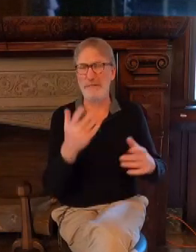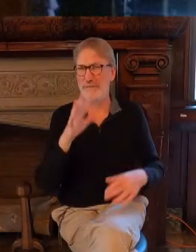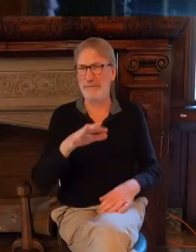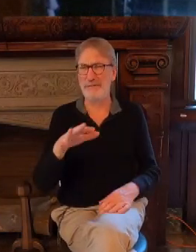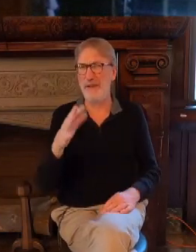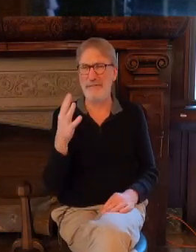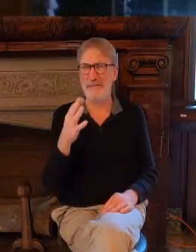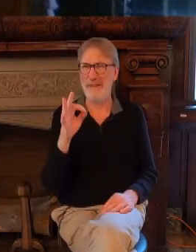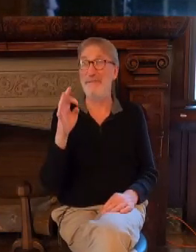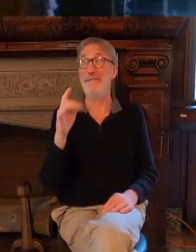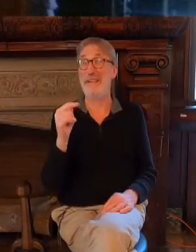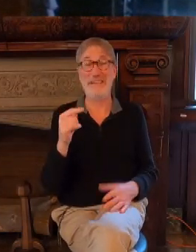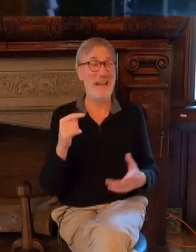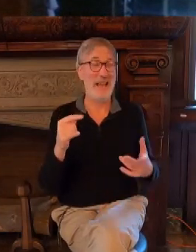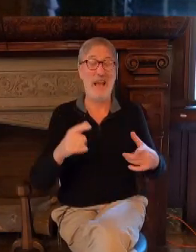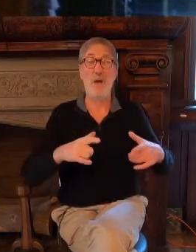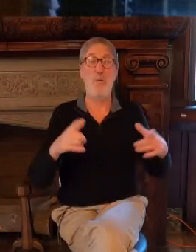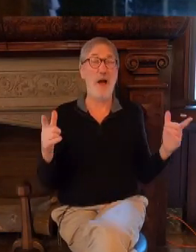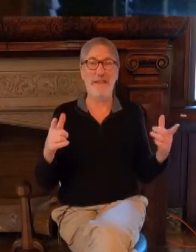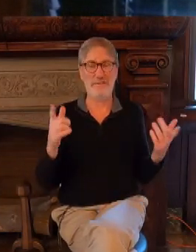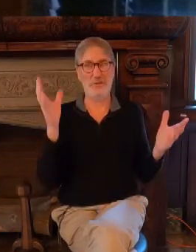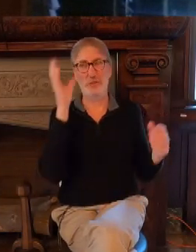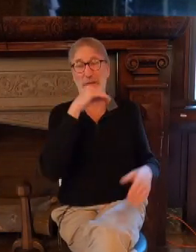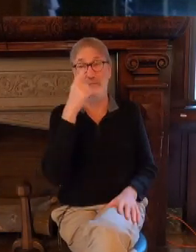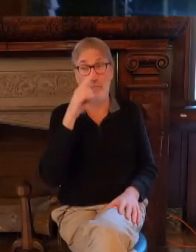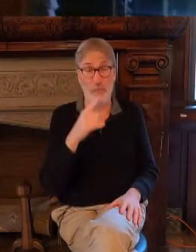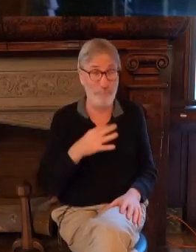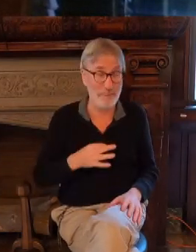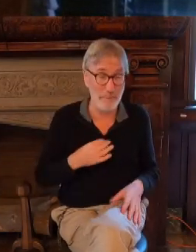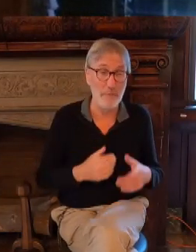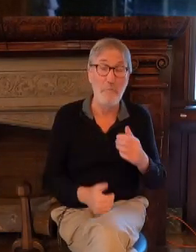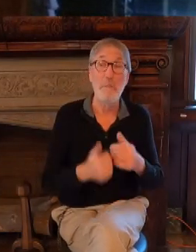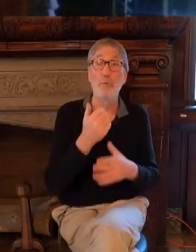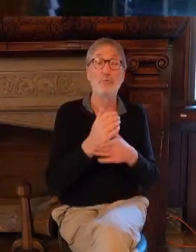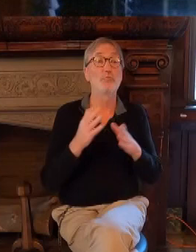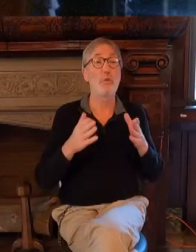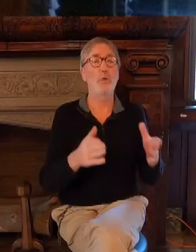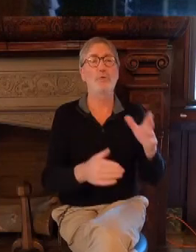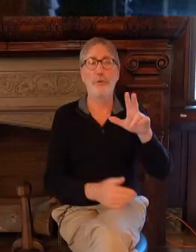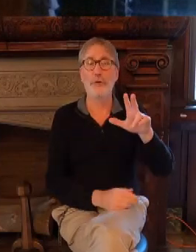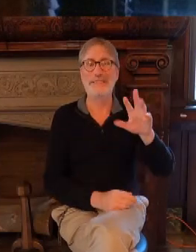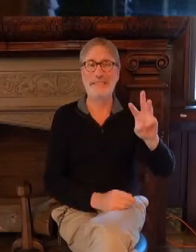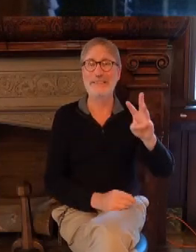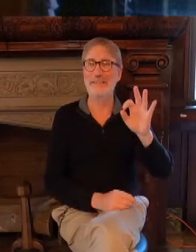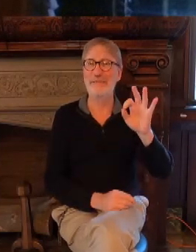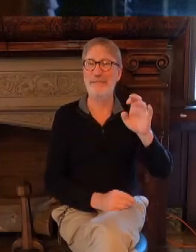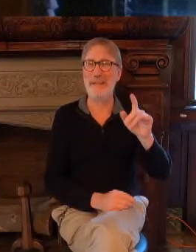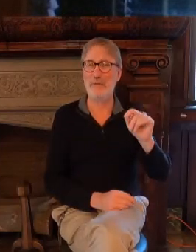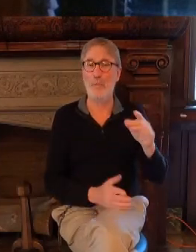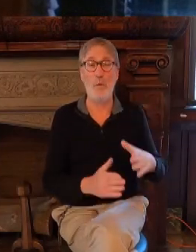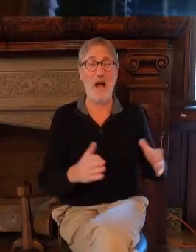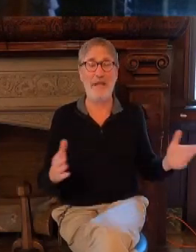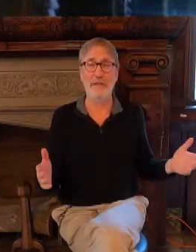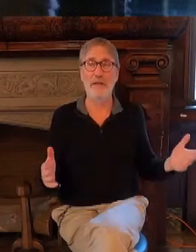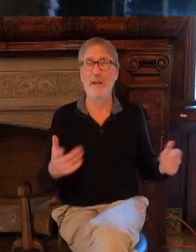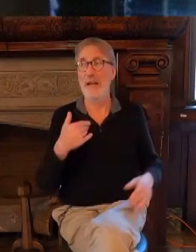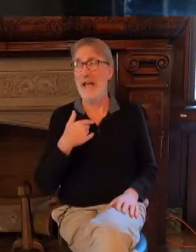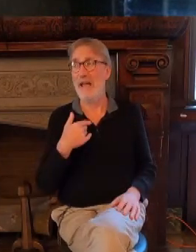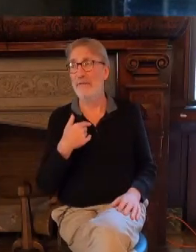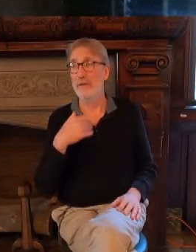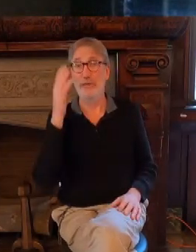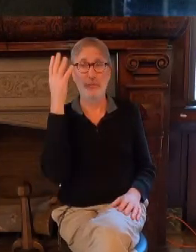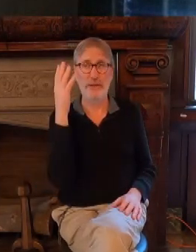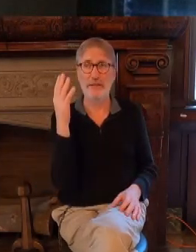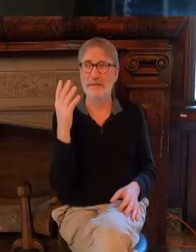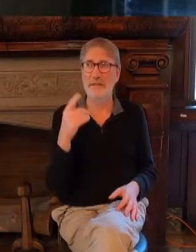is uniquely strange for a city of Pittsburgh street. Most of them are 36 feet wide. And so to have our treatments be effective in